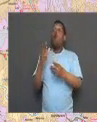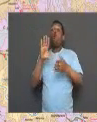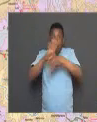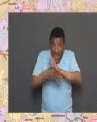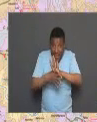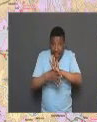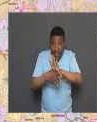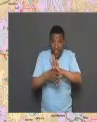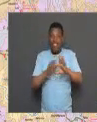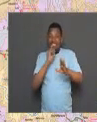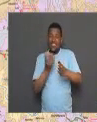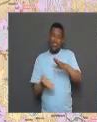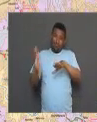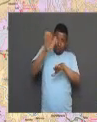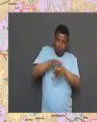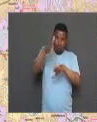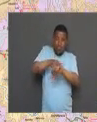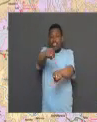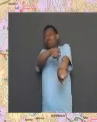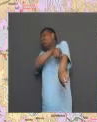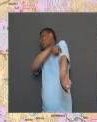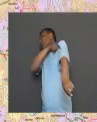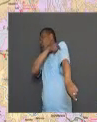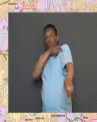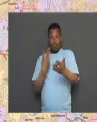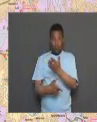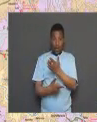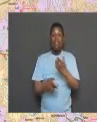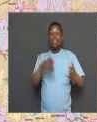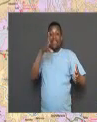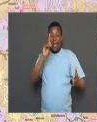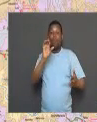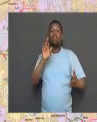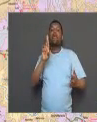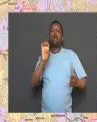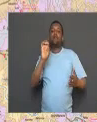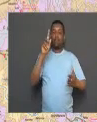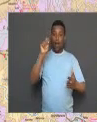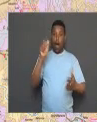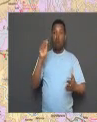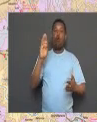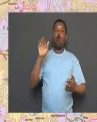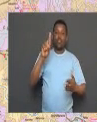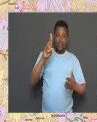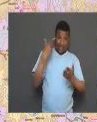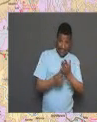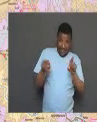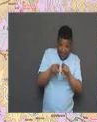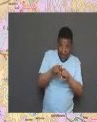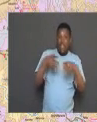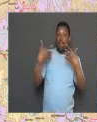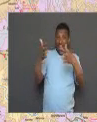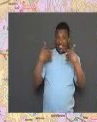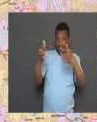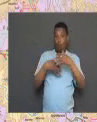Gondar is twice as far from Debre Tabor as from Nefas